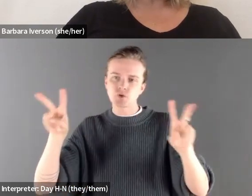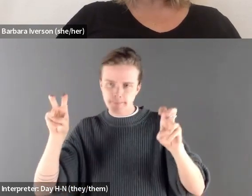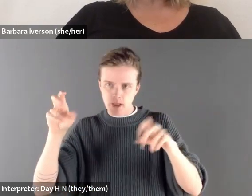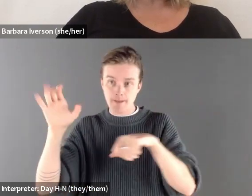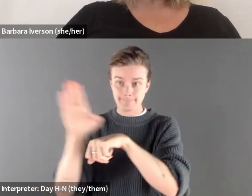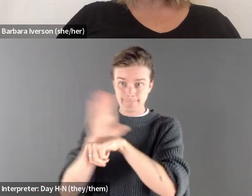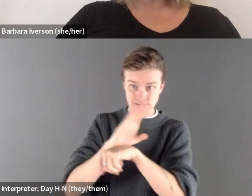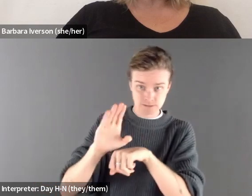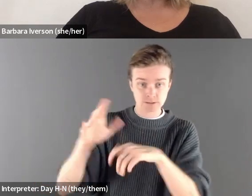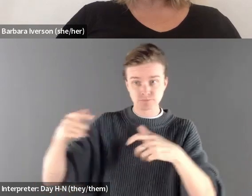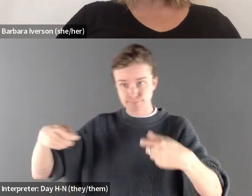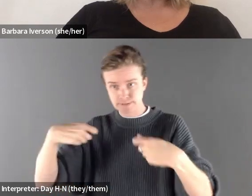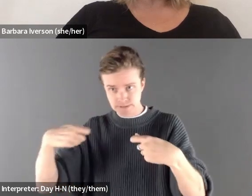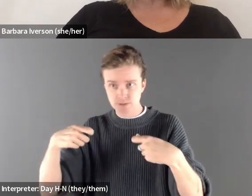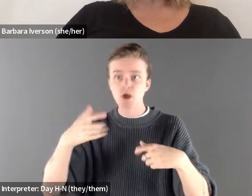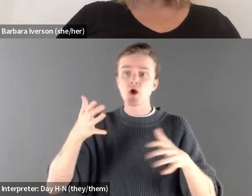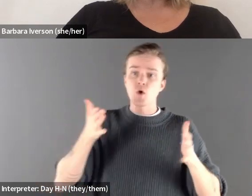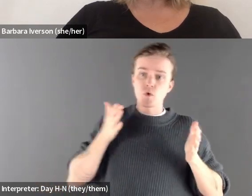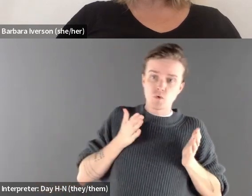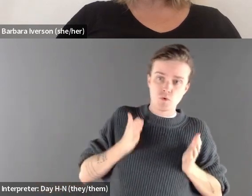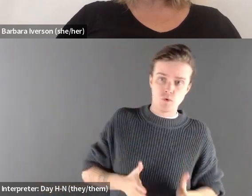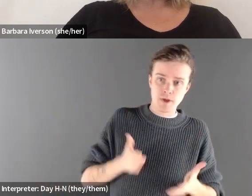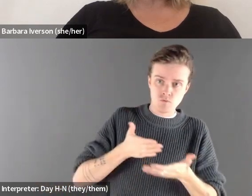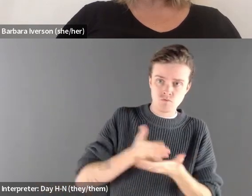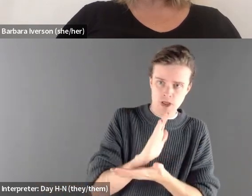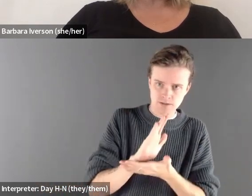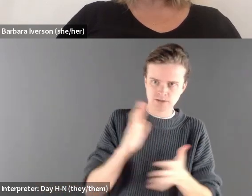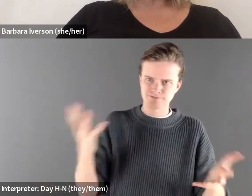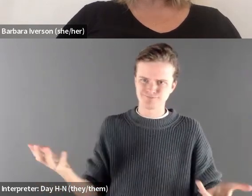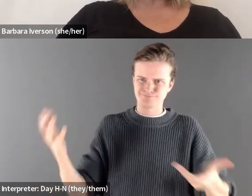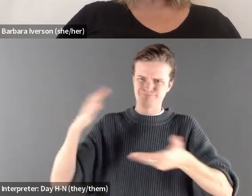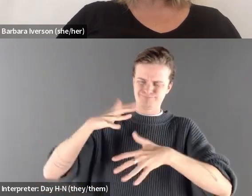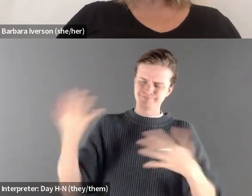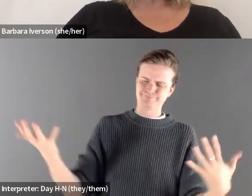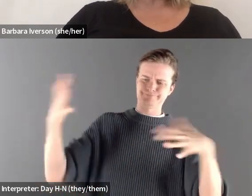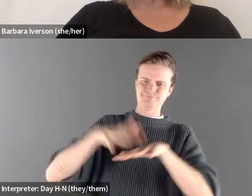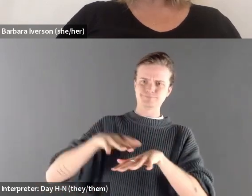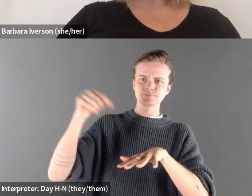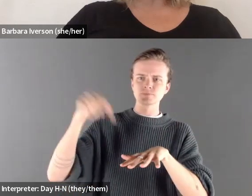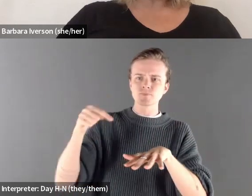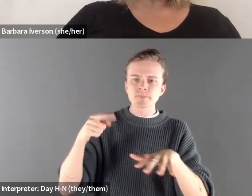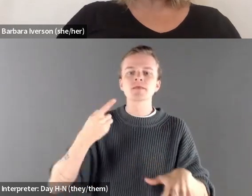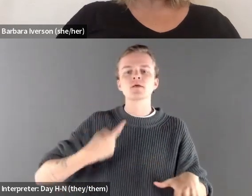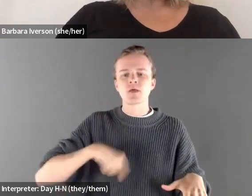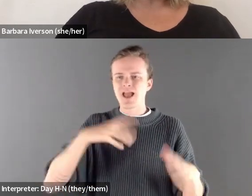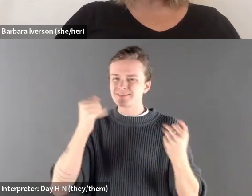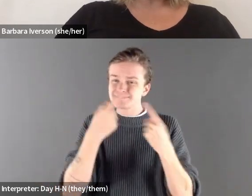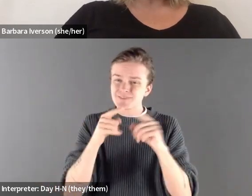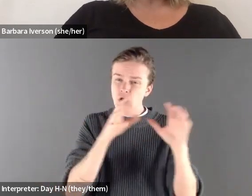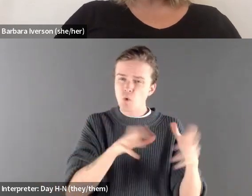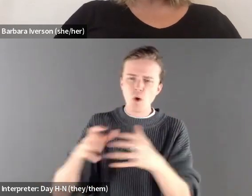meetings. So all those groups where you can continue to advocate basically